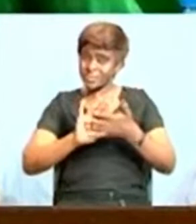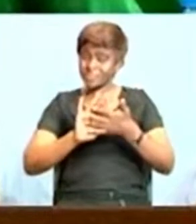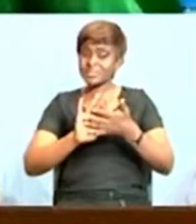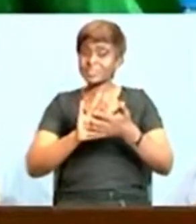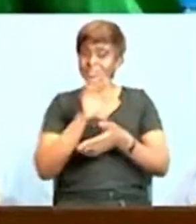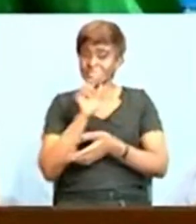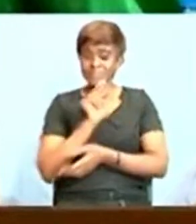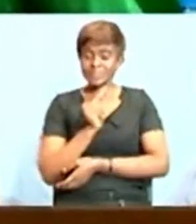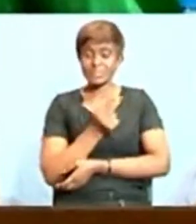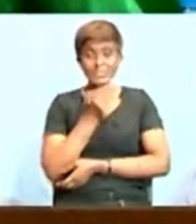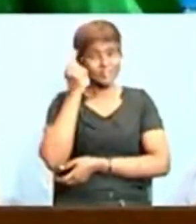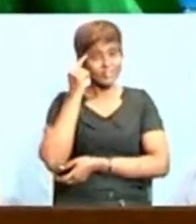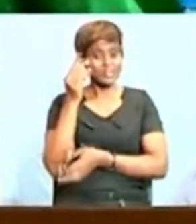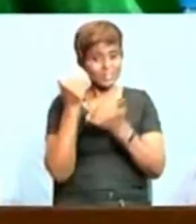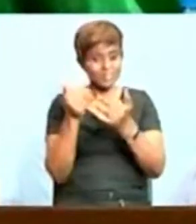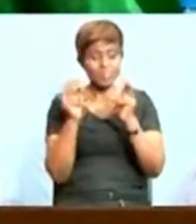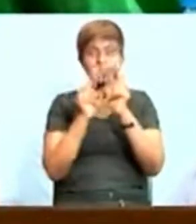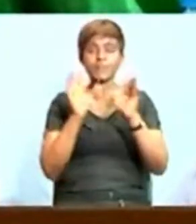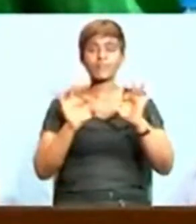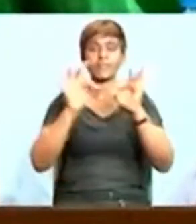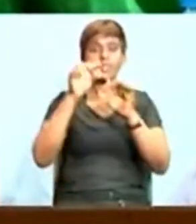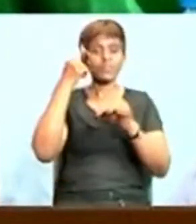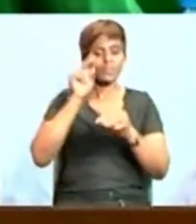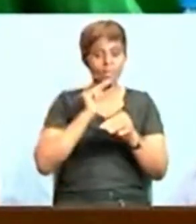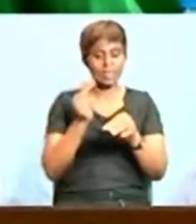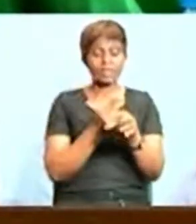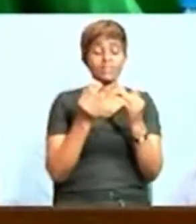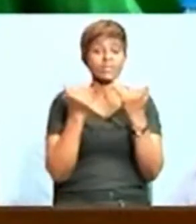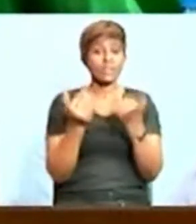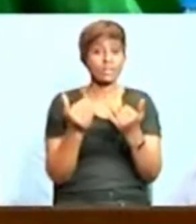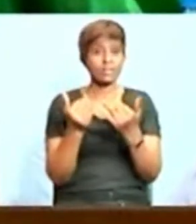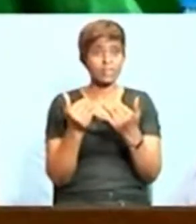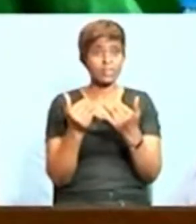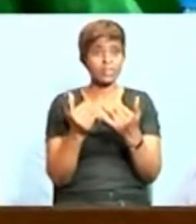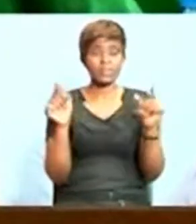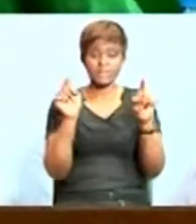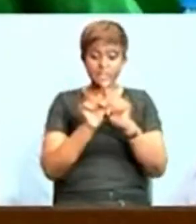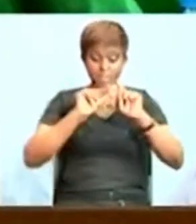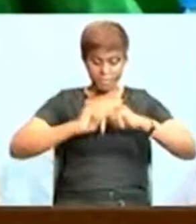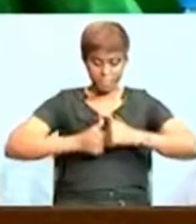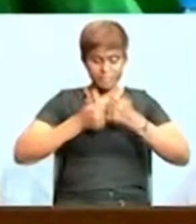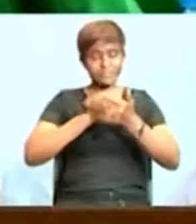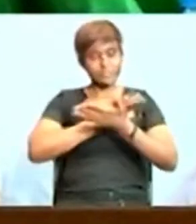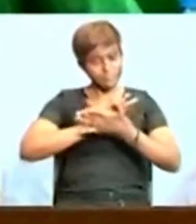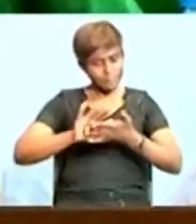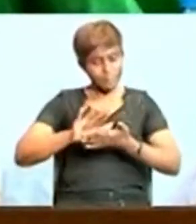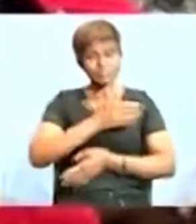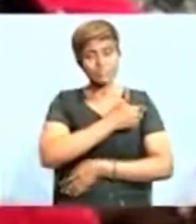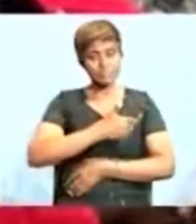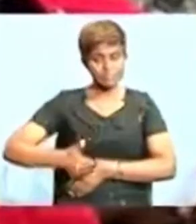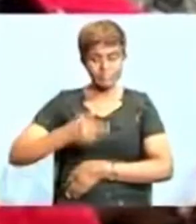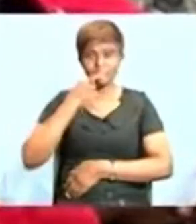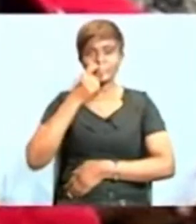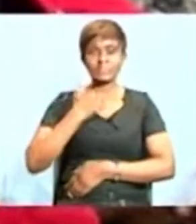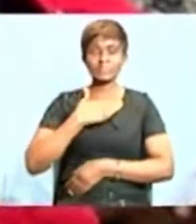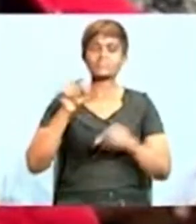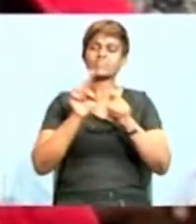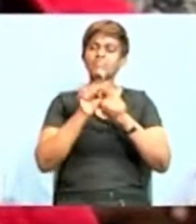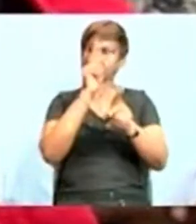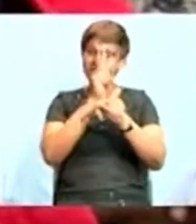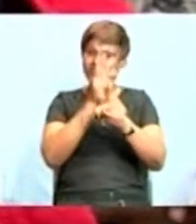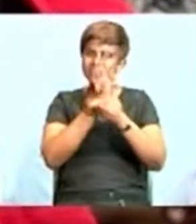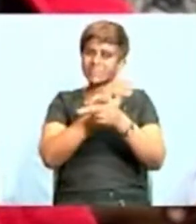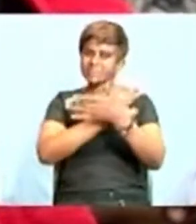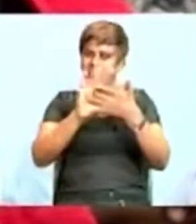that it is incumbent upon each one of us now to take cleanliness seriously and to maintain a clean